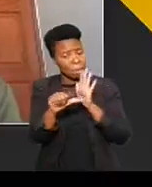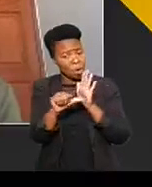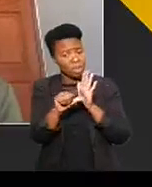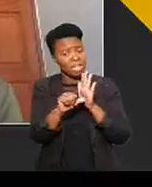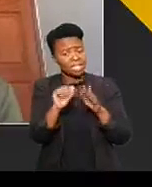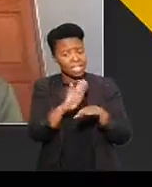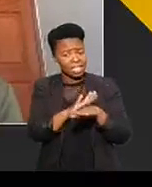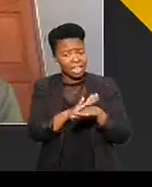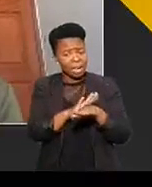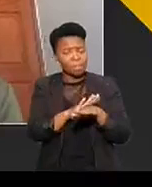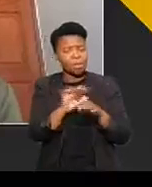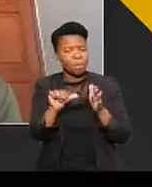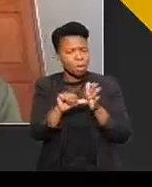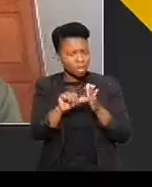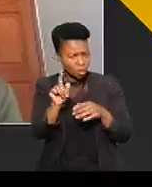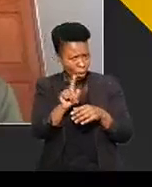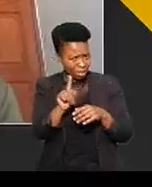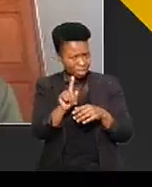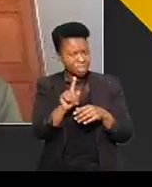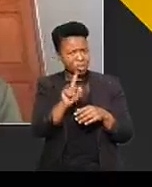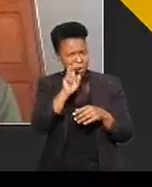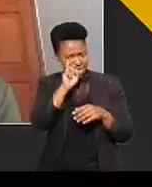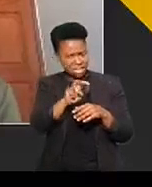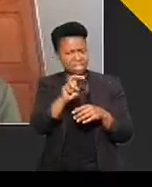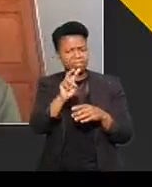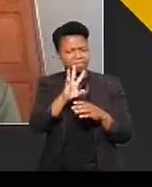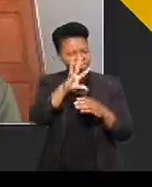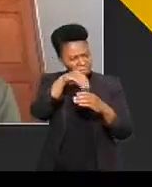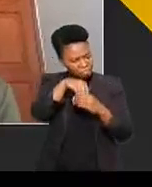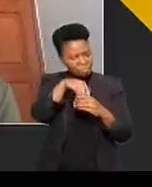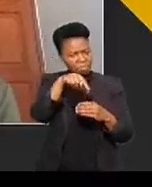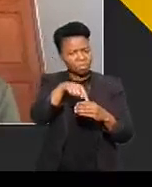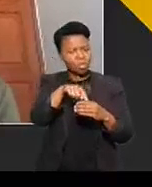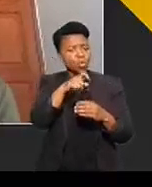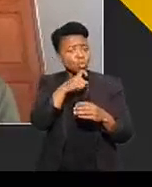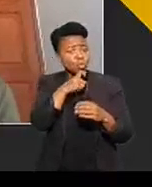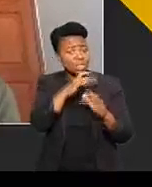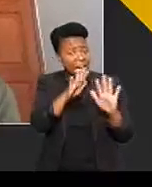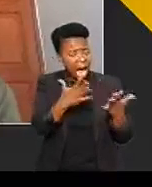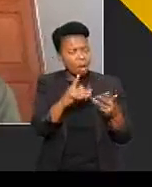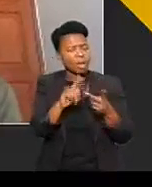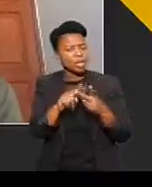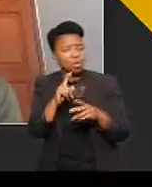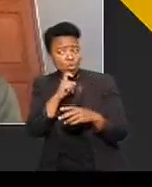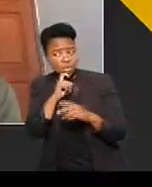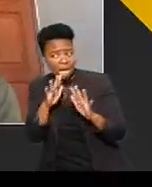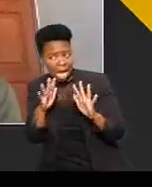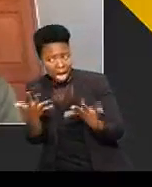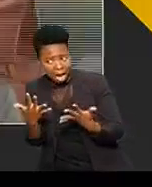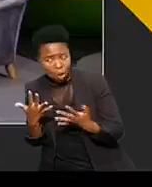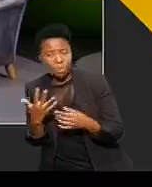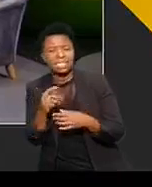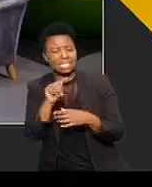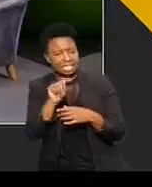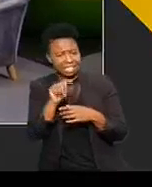this time. But again, it's important that we contextualize when those tests will be used and how they can be used. So these are